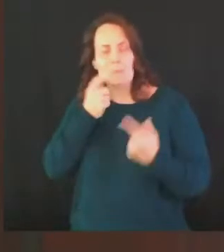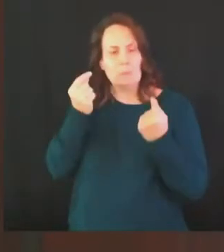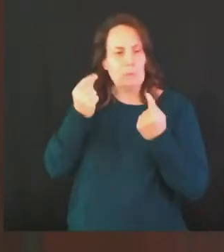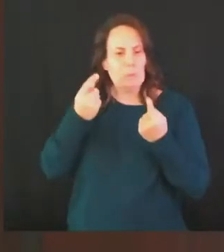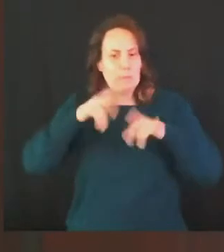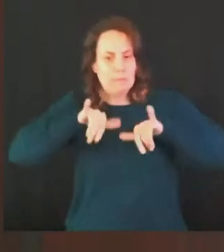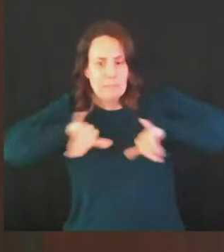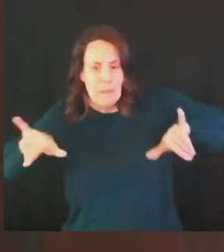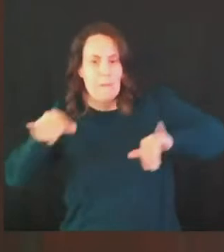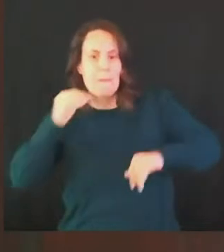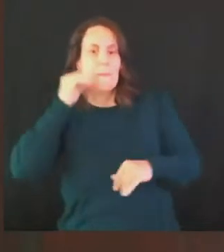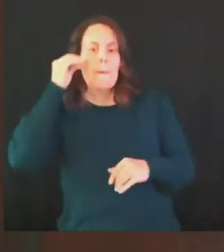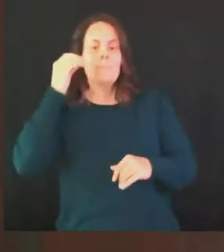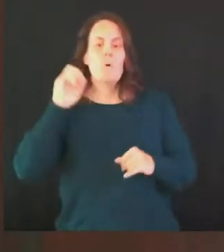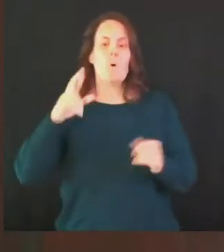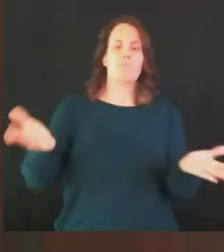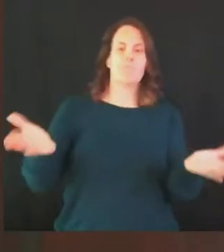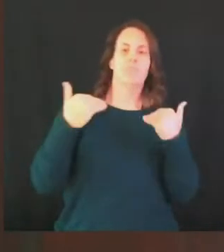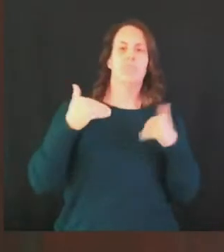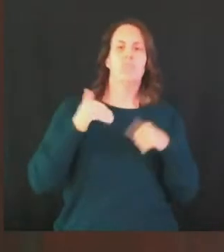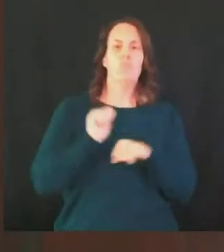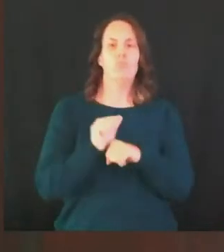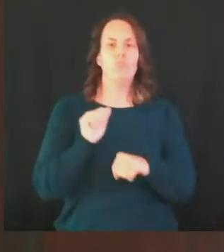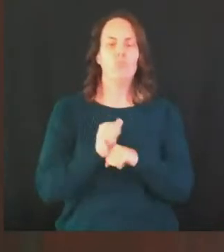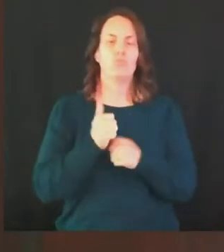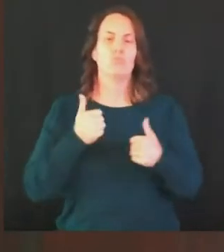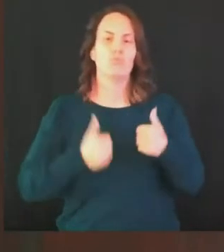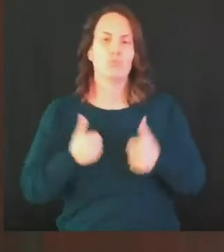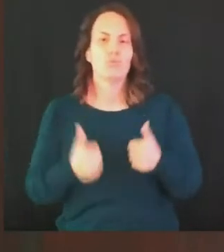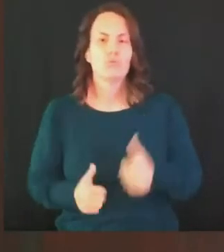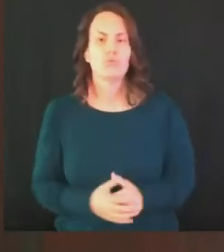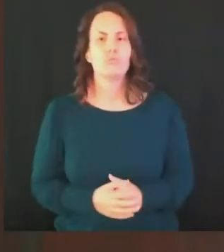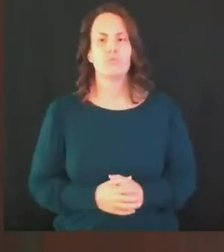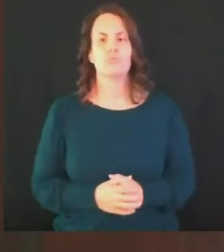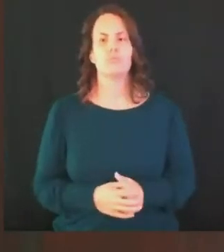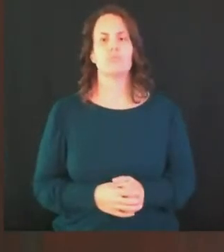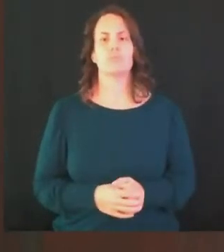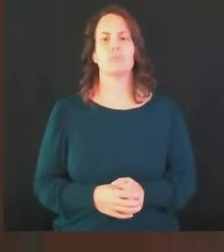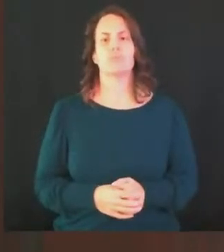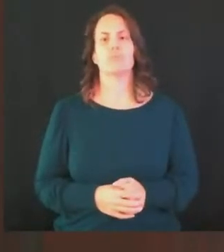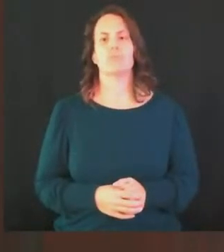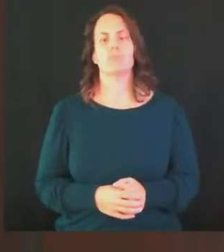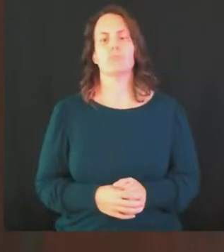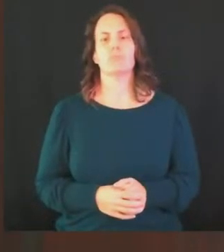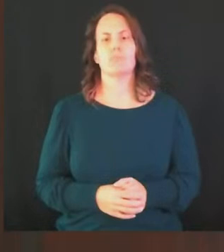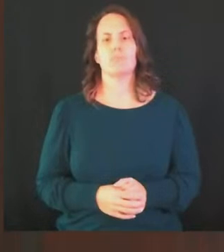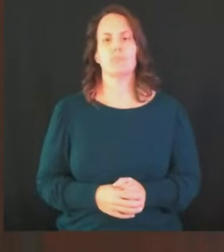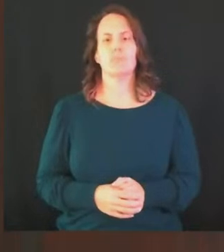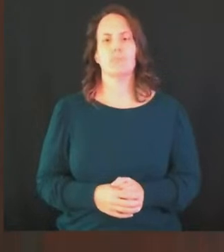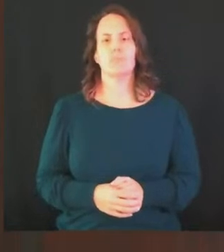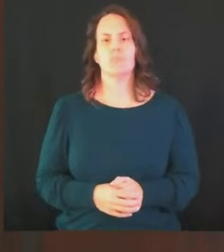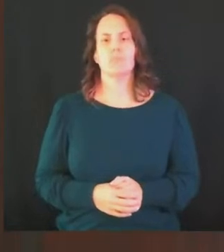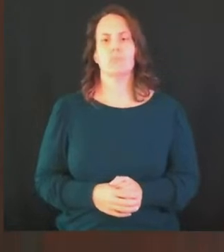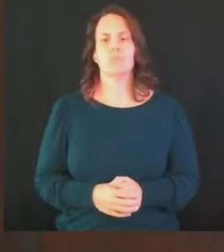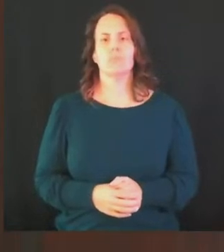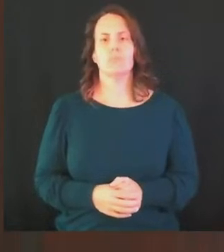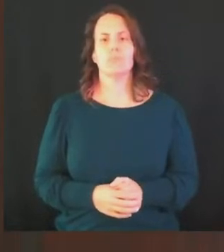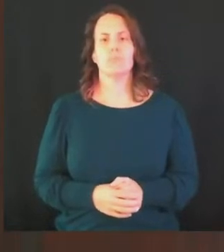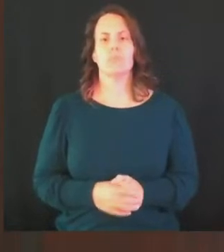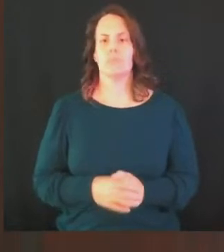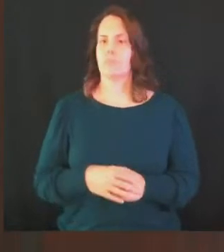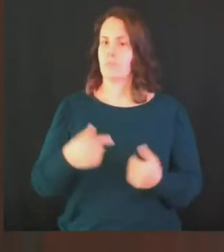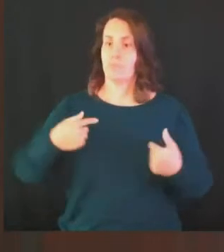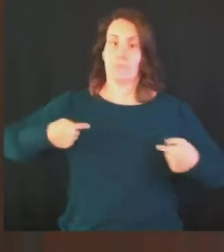another as much as you are able. As I've said before, it's going to take each and every one of